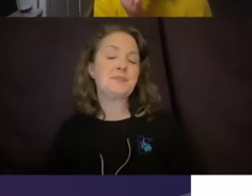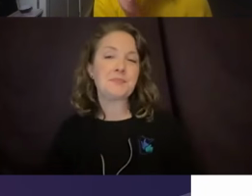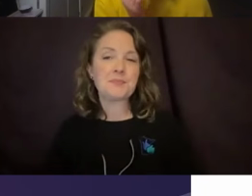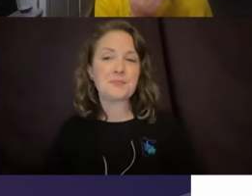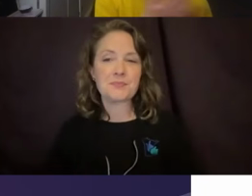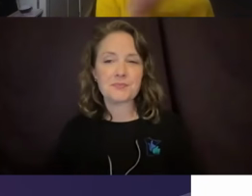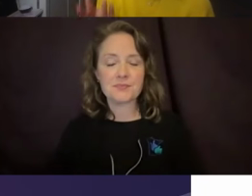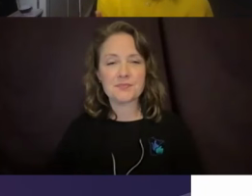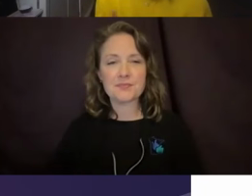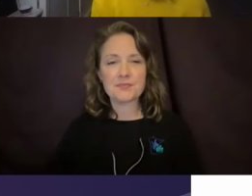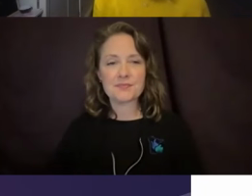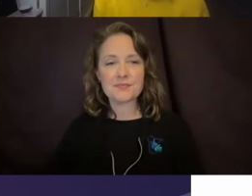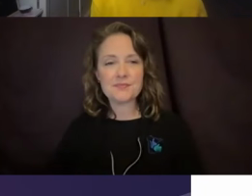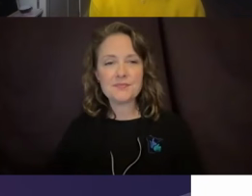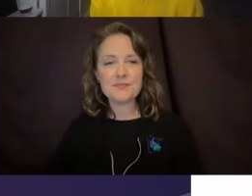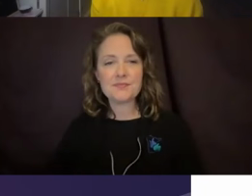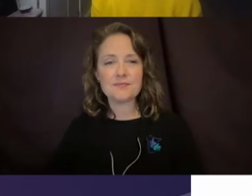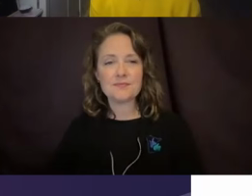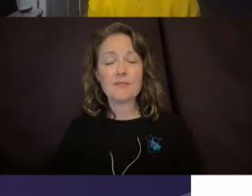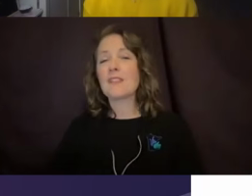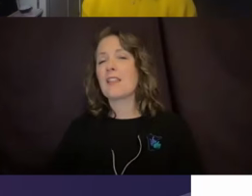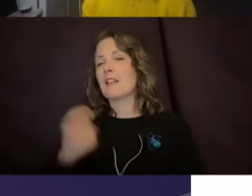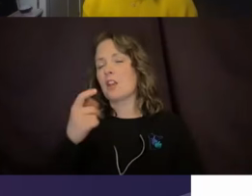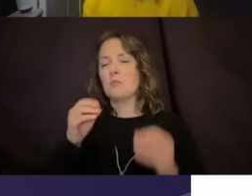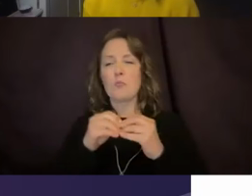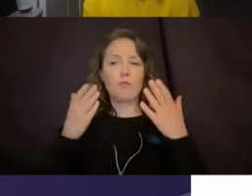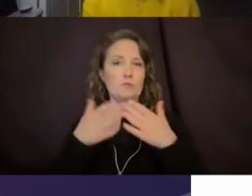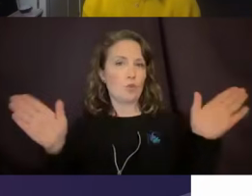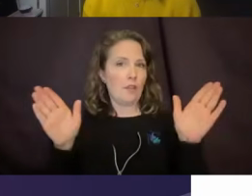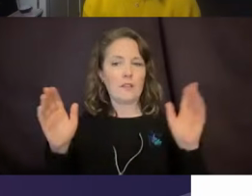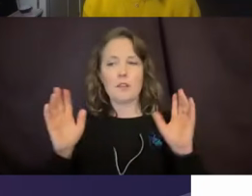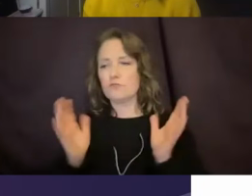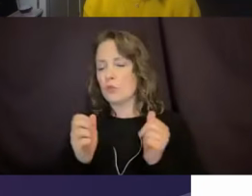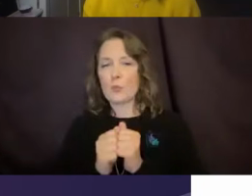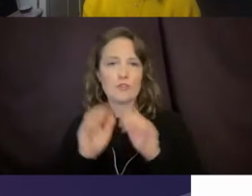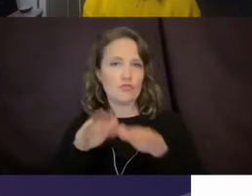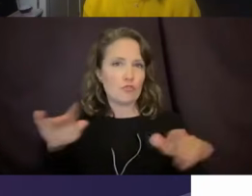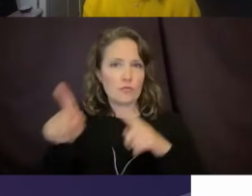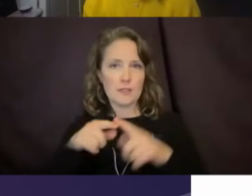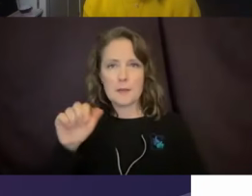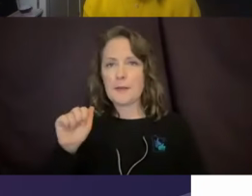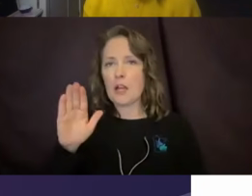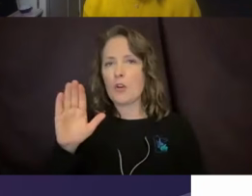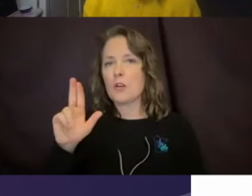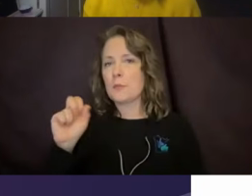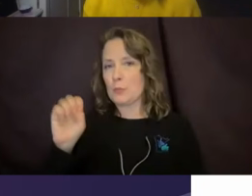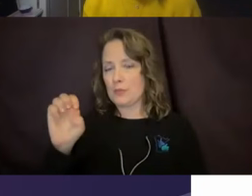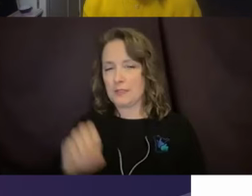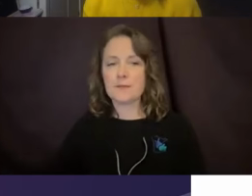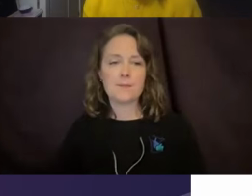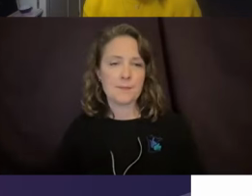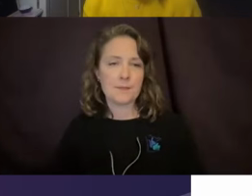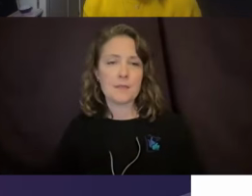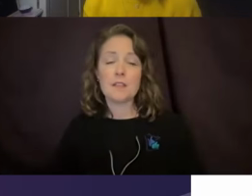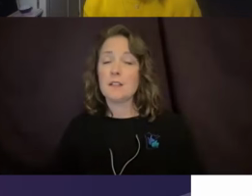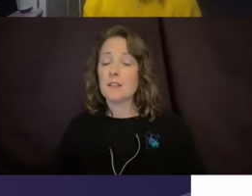And then kind of talking more broadly about speaking to children about abuse. Again, being really honest as you can